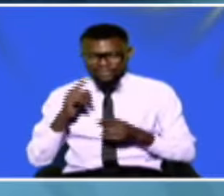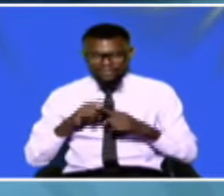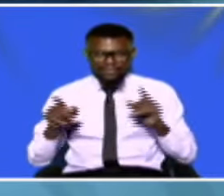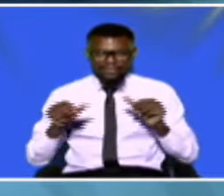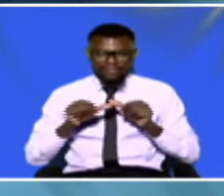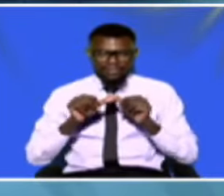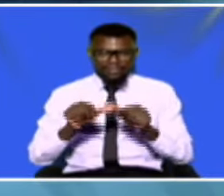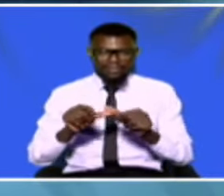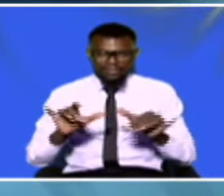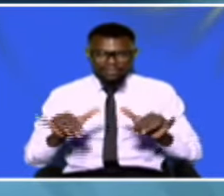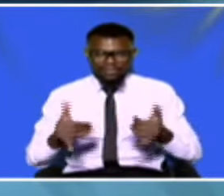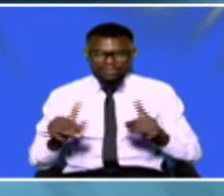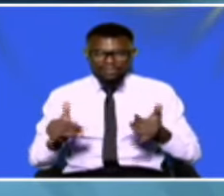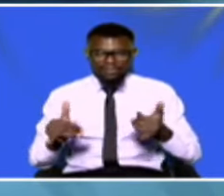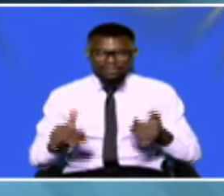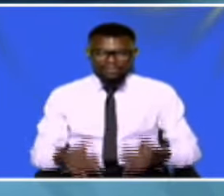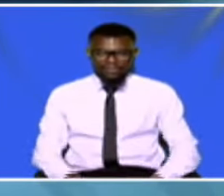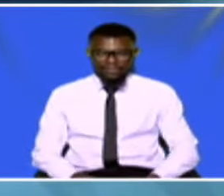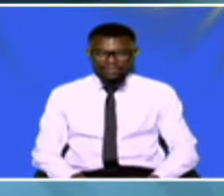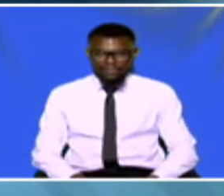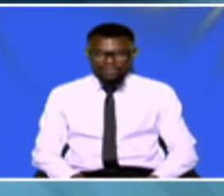the bulletin.